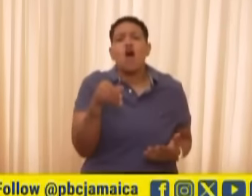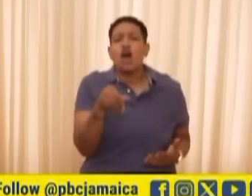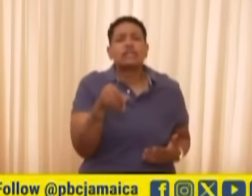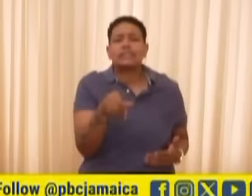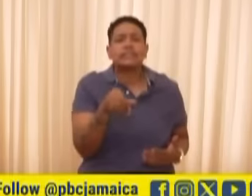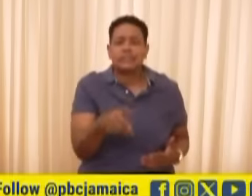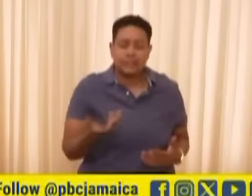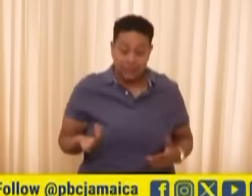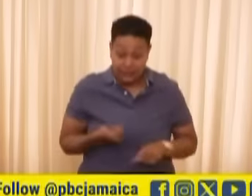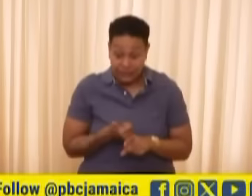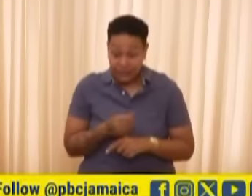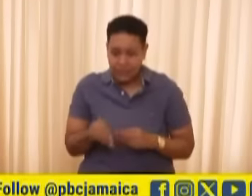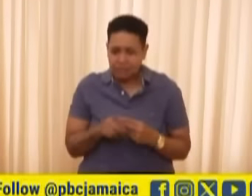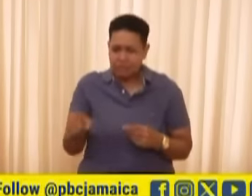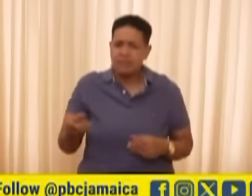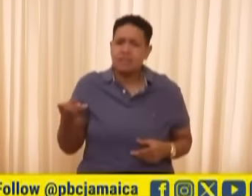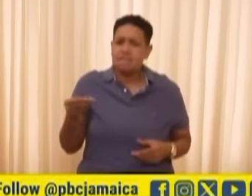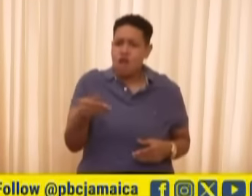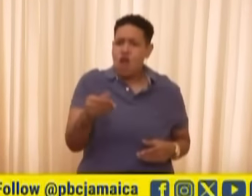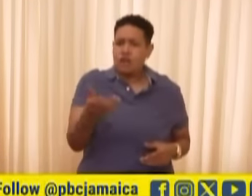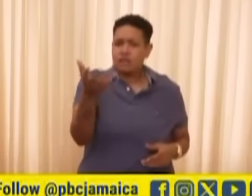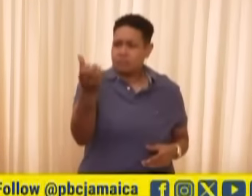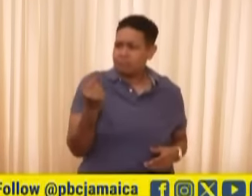funds that they are claiming